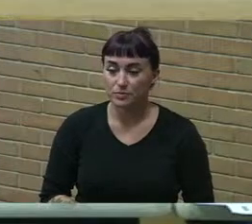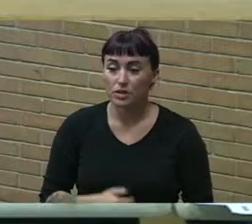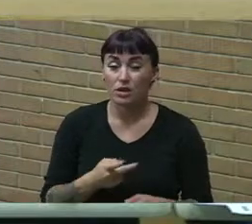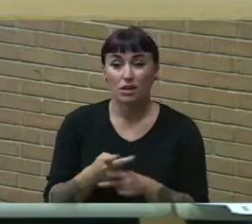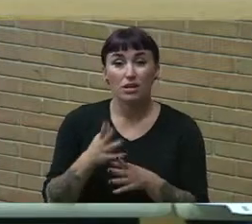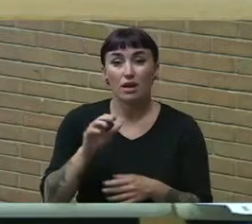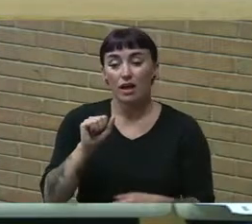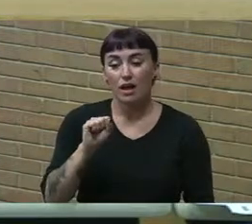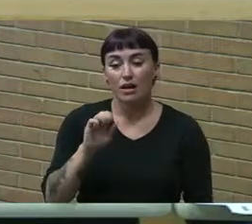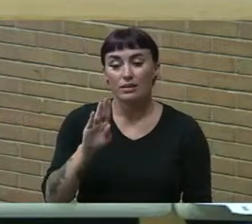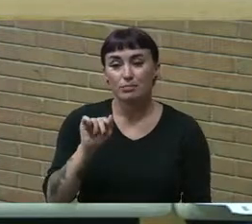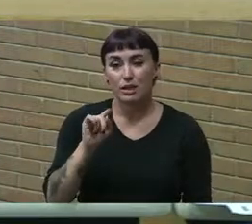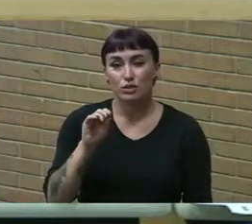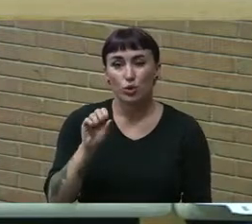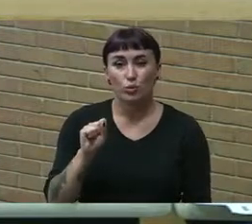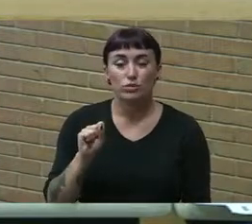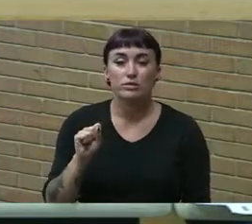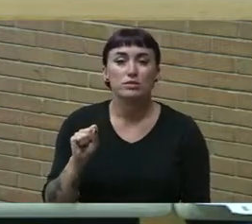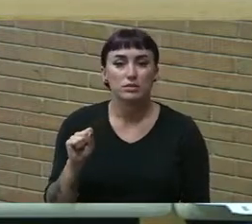Asbestos.